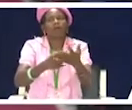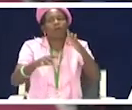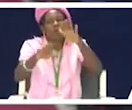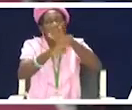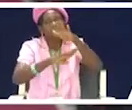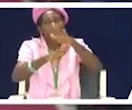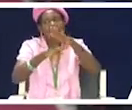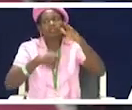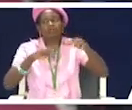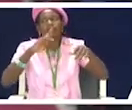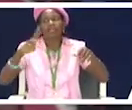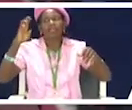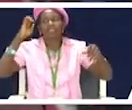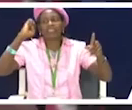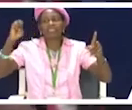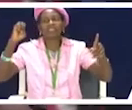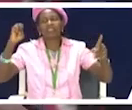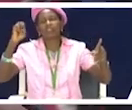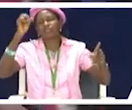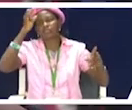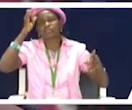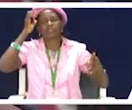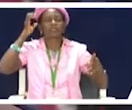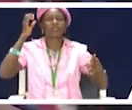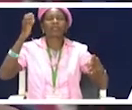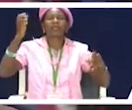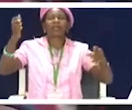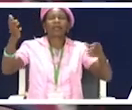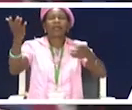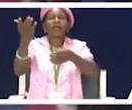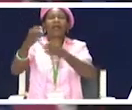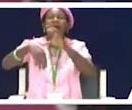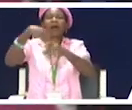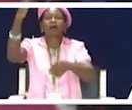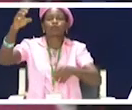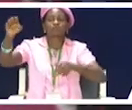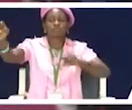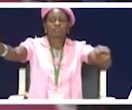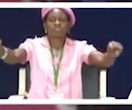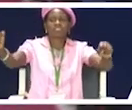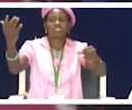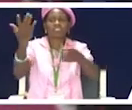underneath me are his outstretched